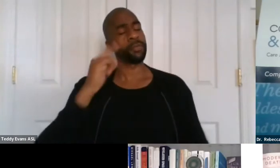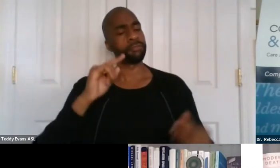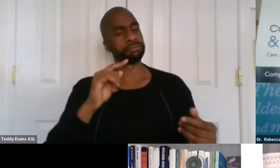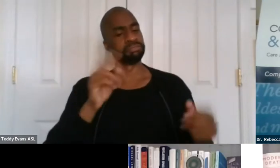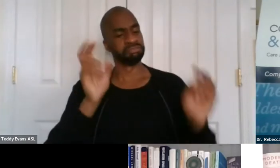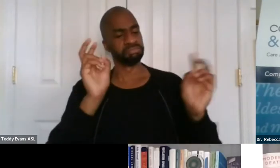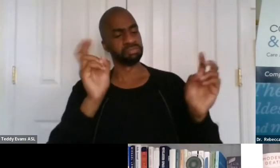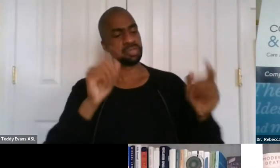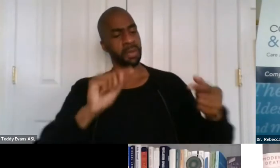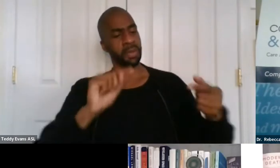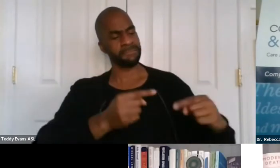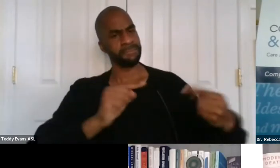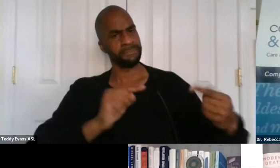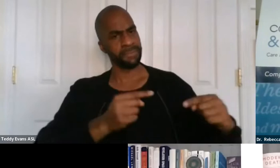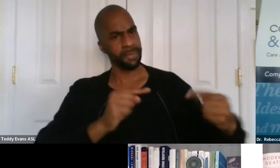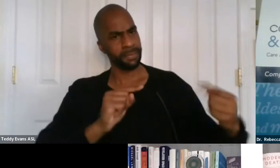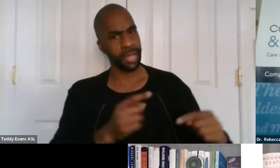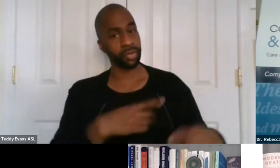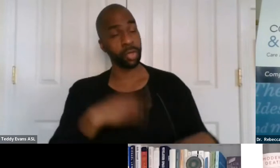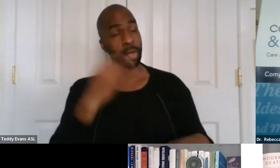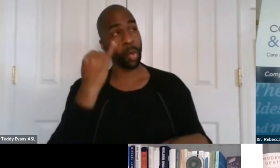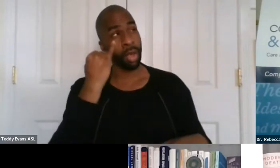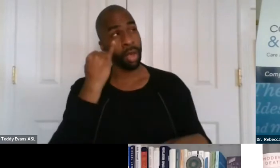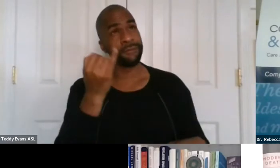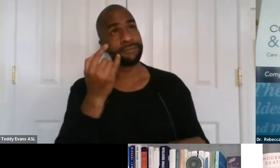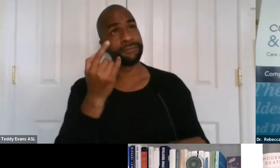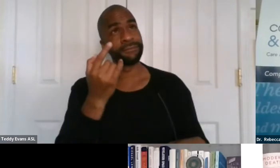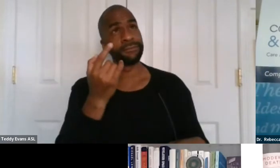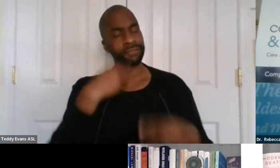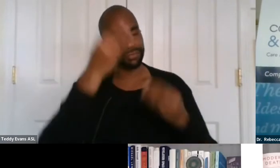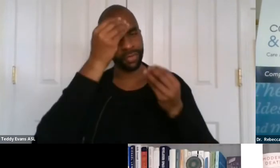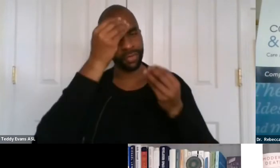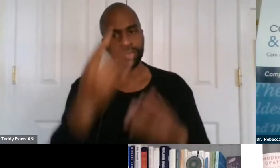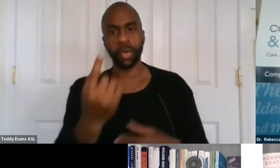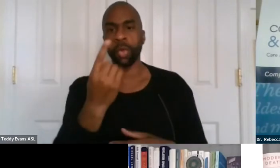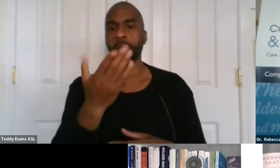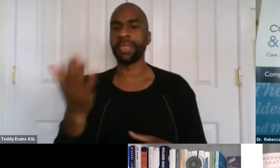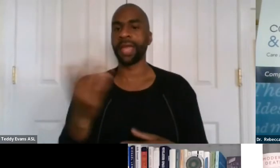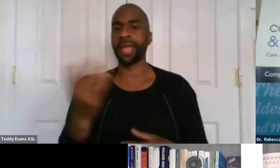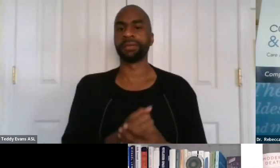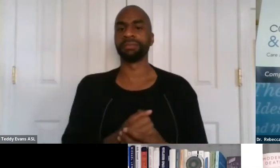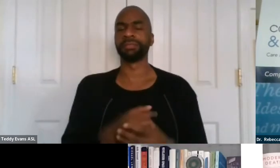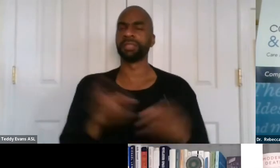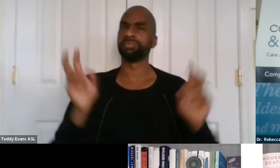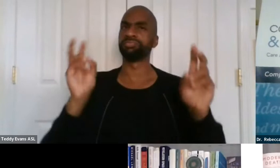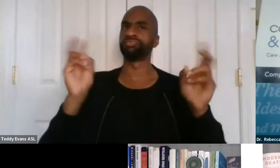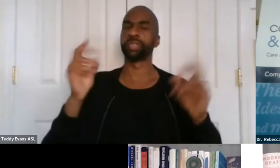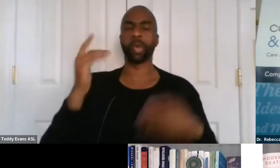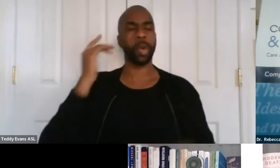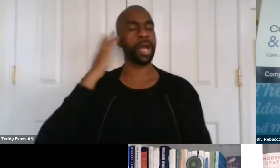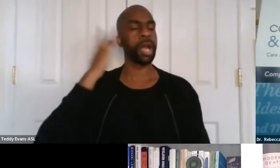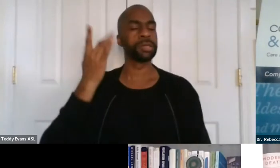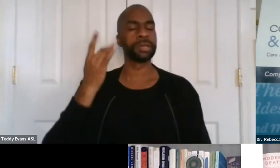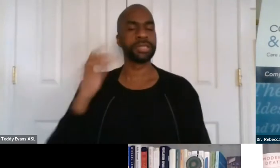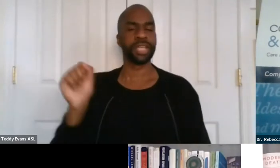one, if you can take away one thing that I've learned, is that there's no silver bullet for pain, and that what works for one patient for